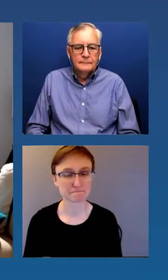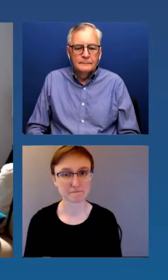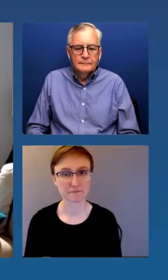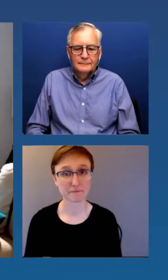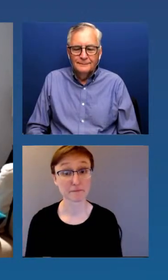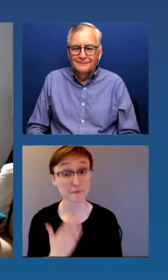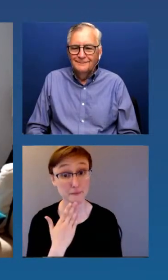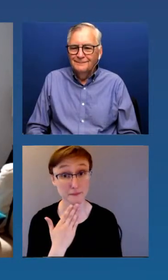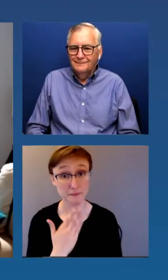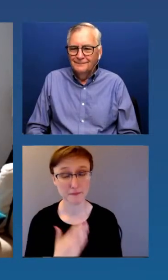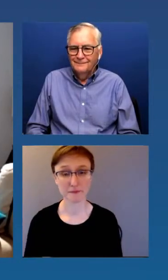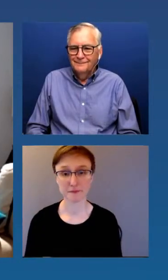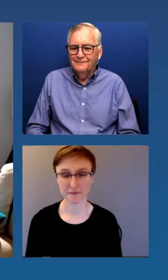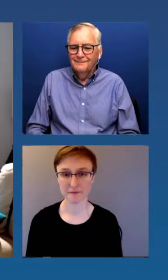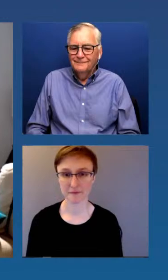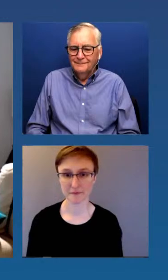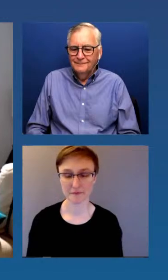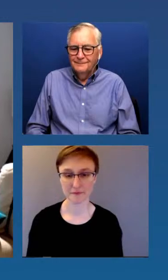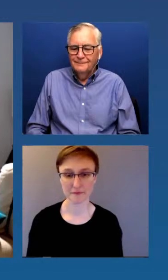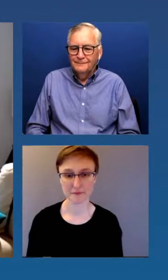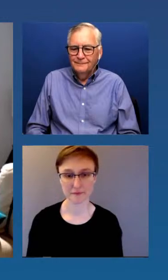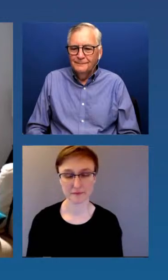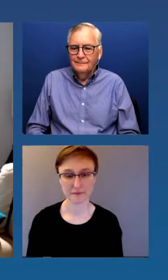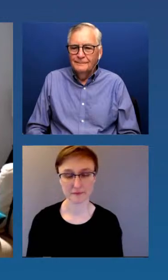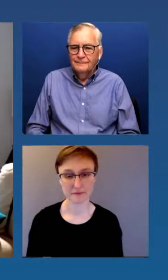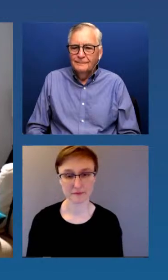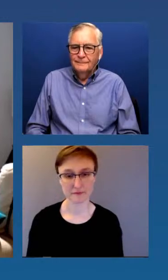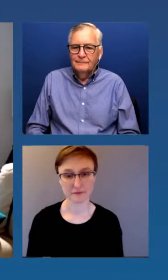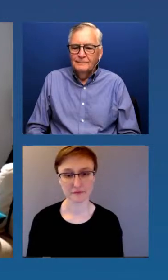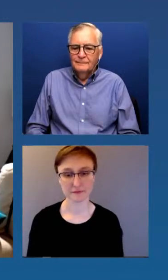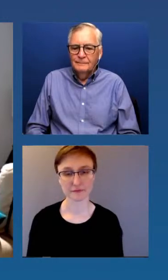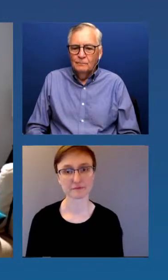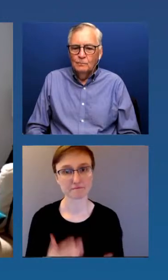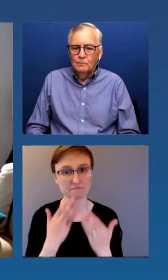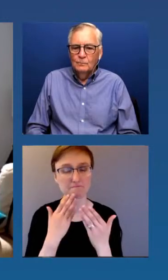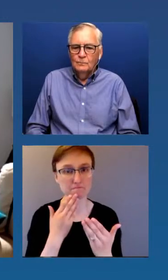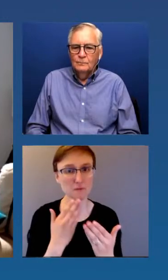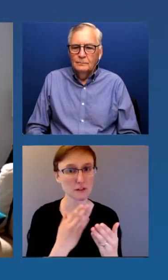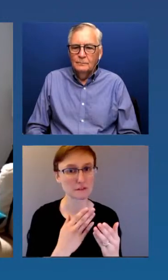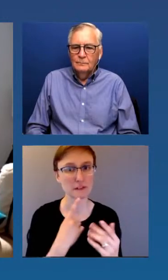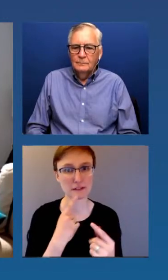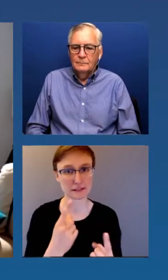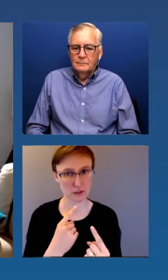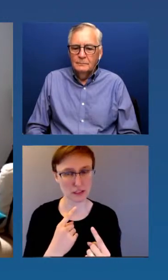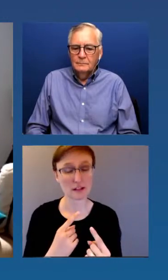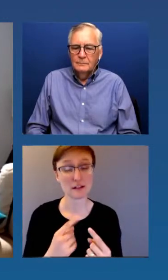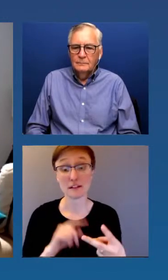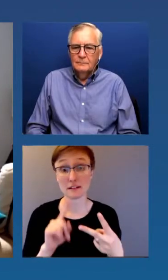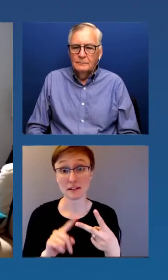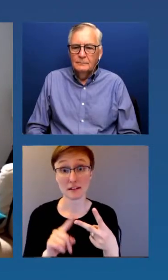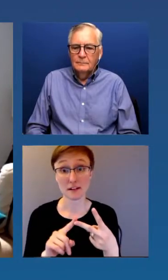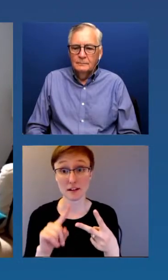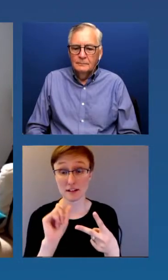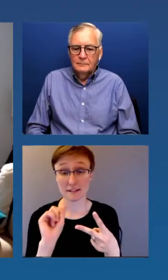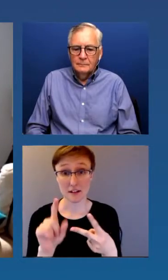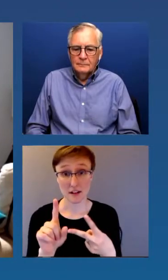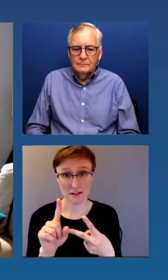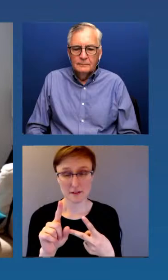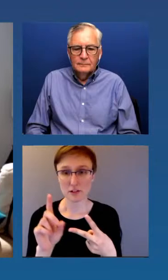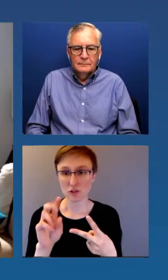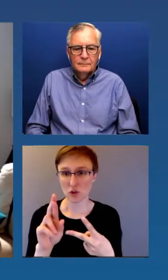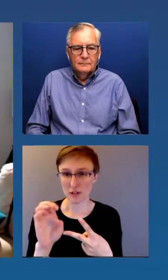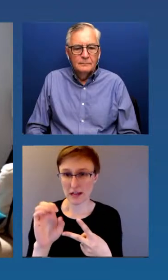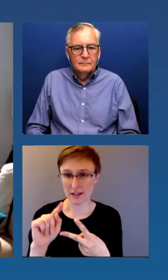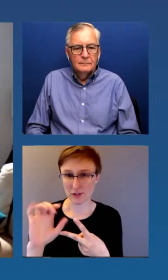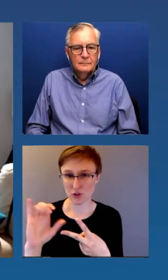Thank you very much, everyone, for your input. My quick follow-up, if I can, to Dr. Etches, I was wondering if I could get